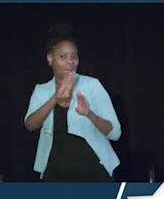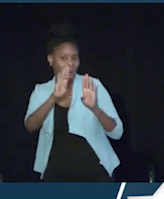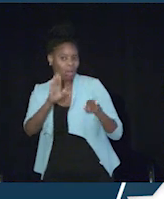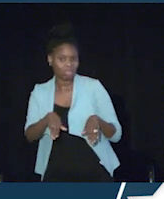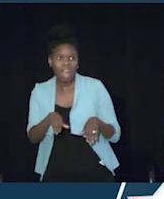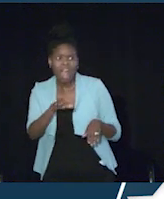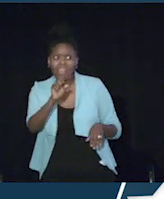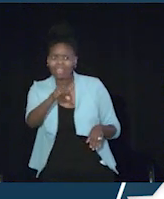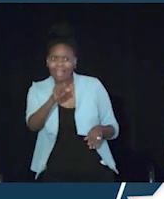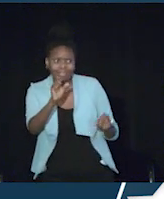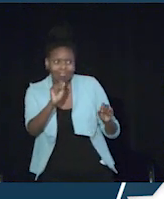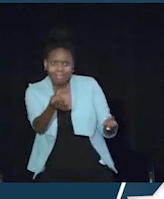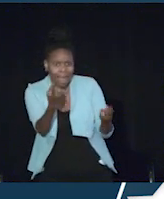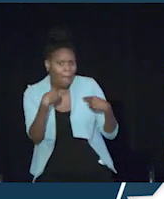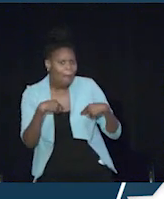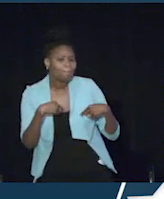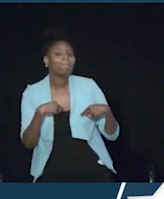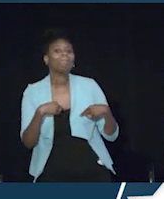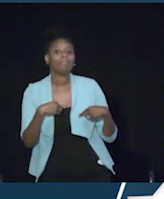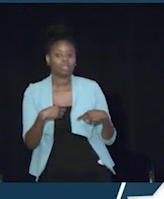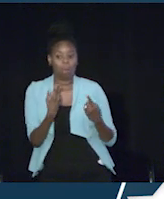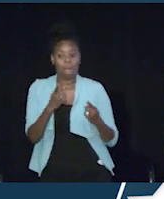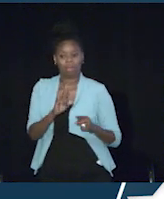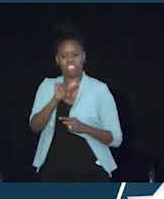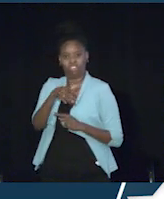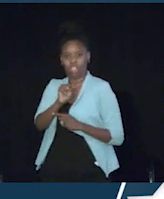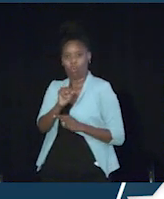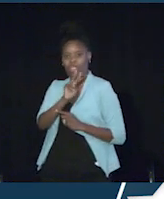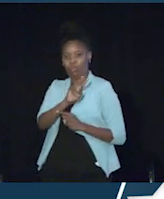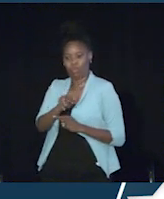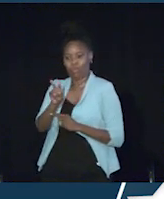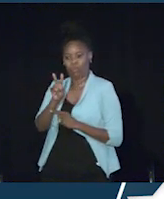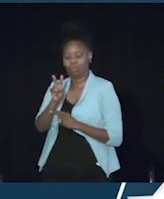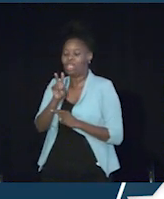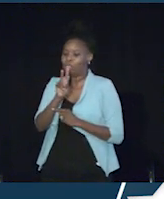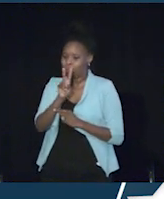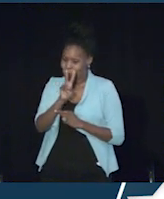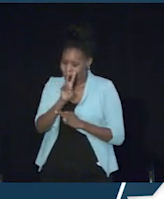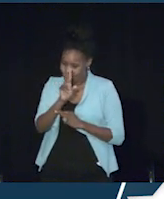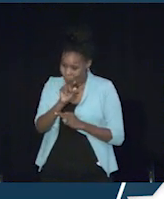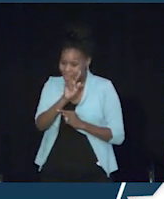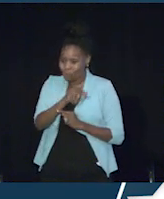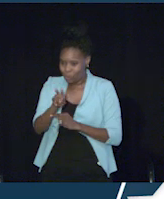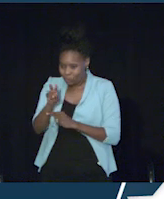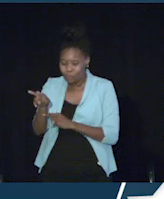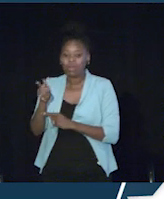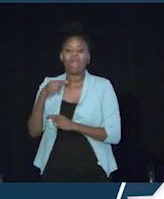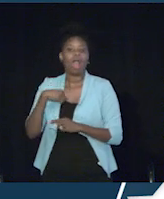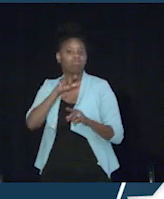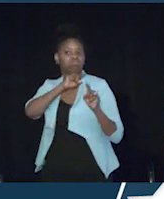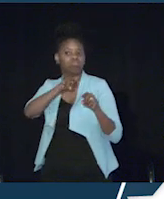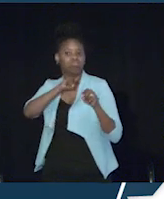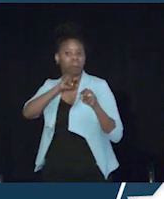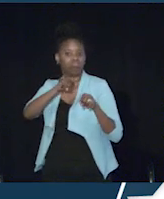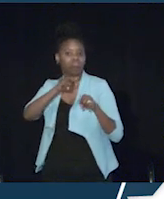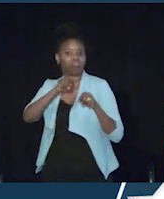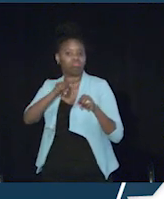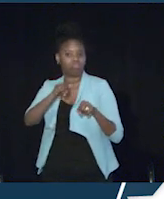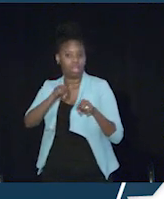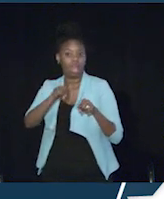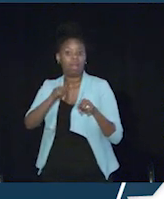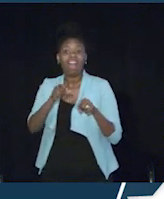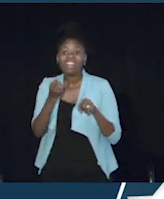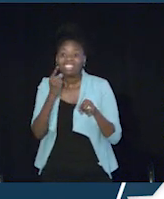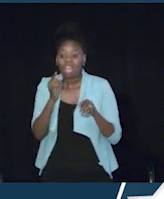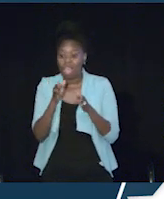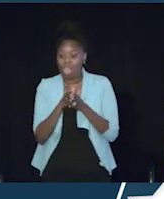So in January 2022, I started attending the clubhouse, and next door was the aphasia center.